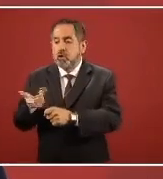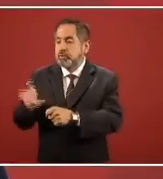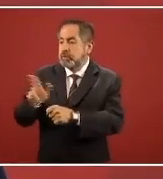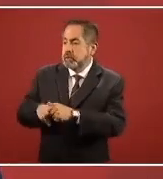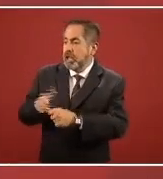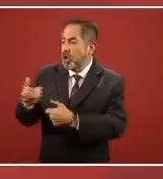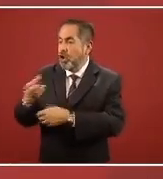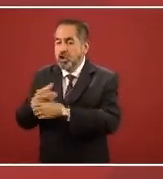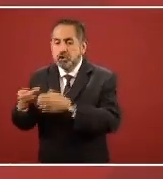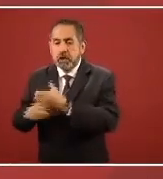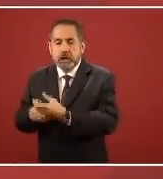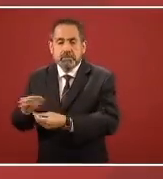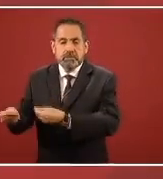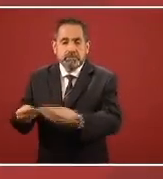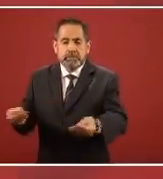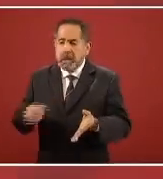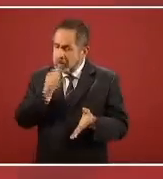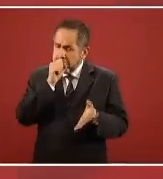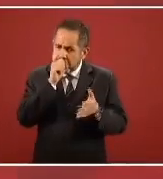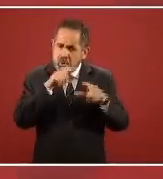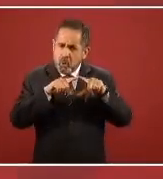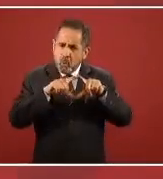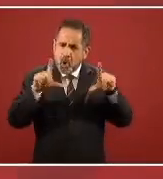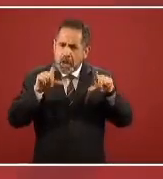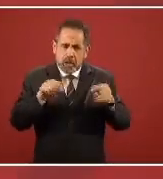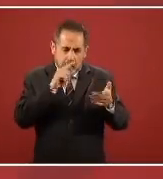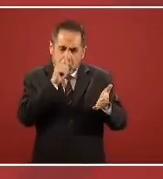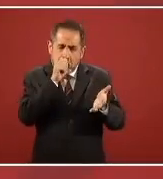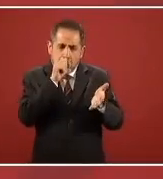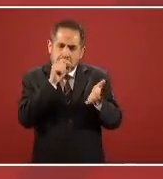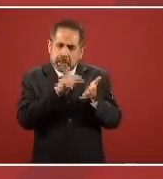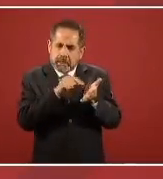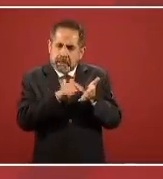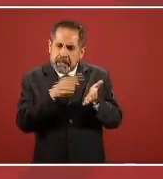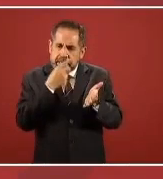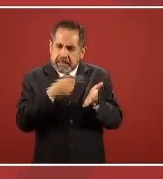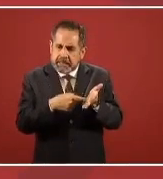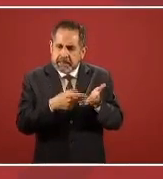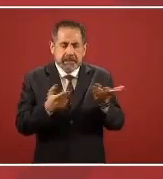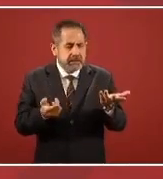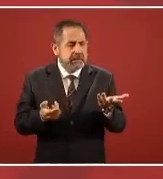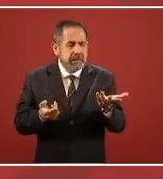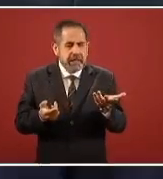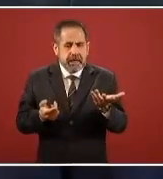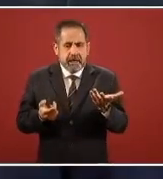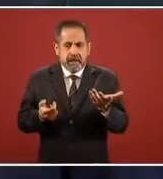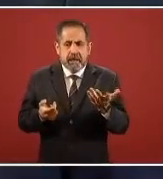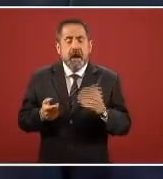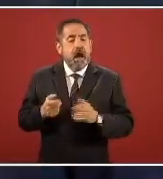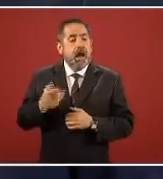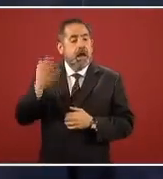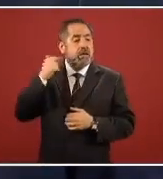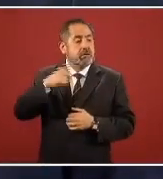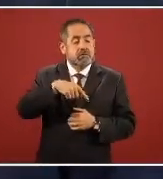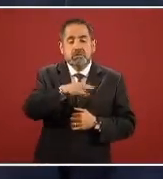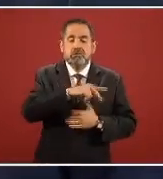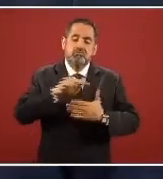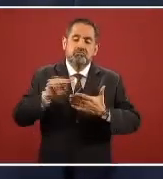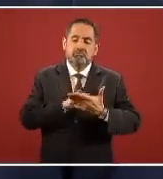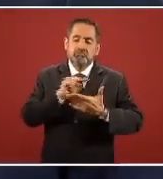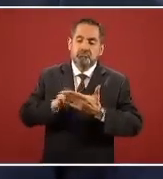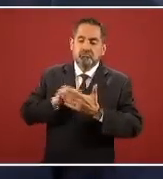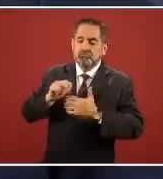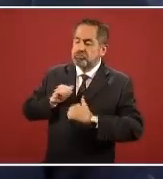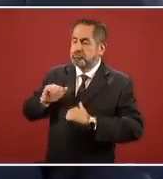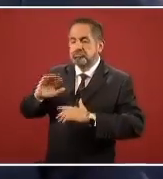equipment. Viene en el boleto, that is how it's written. Así viene en la carta. And that is how it's written in